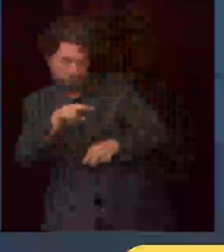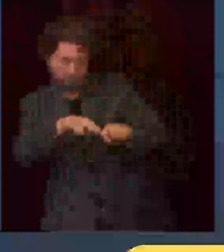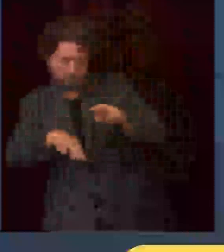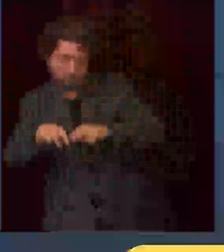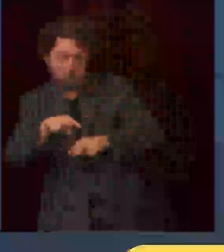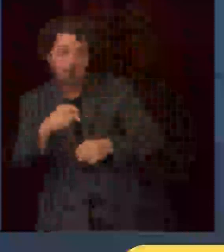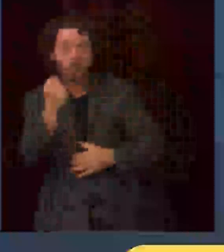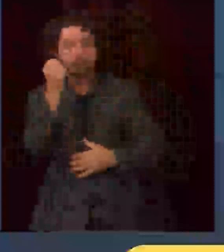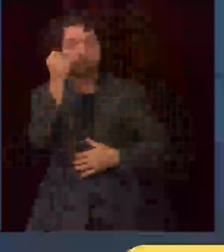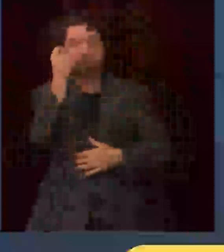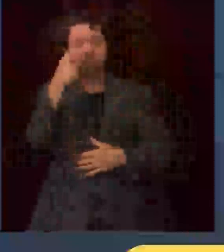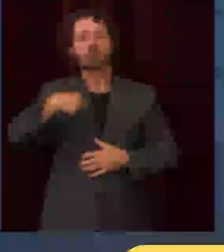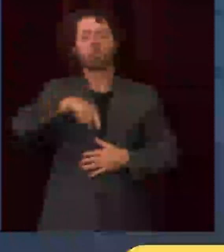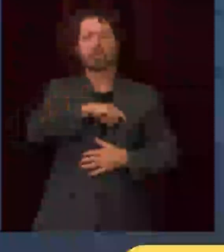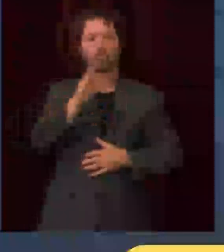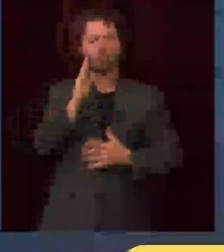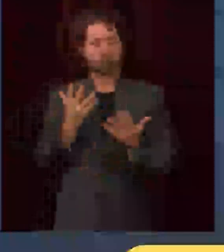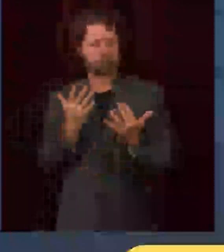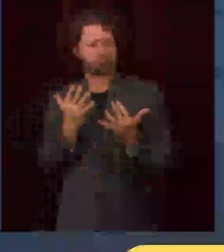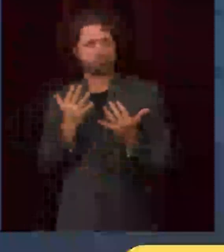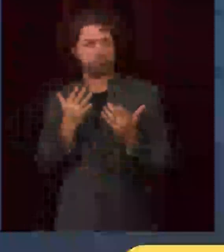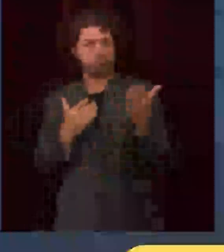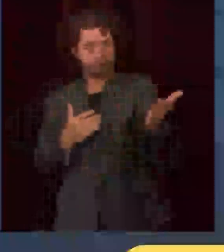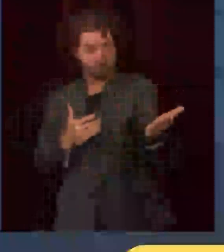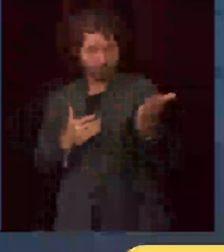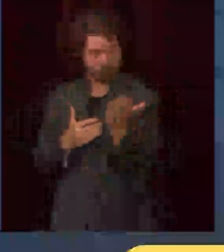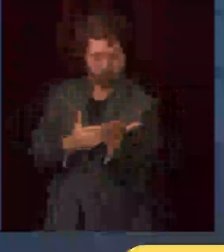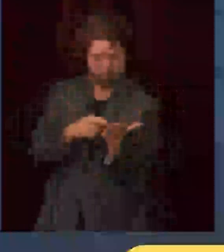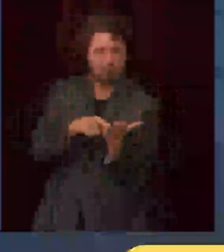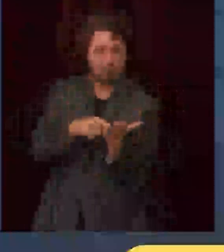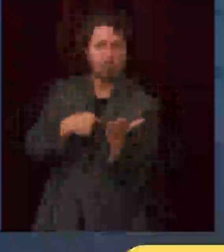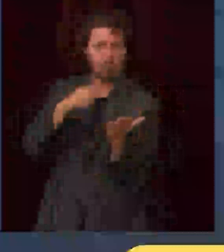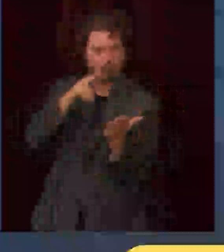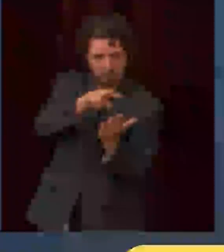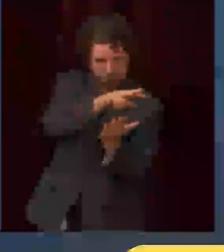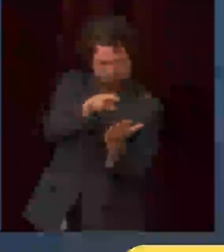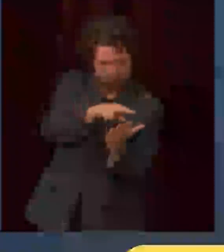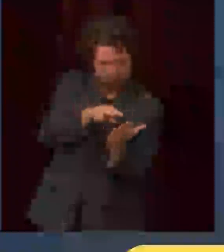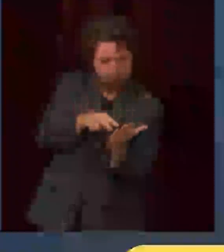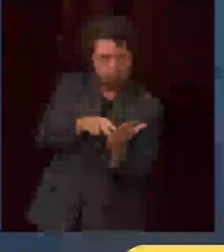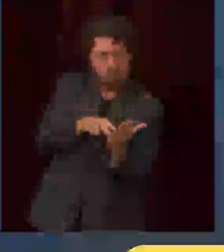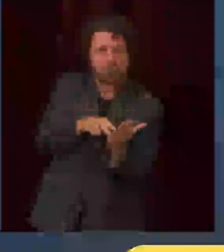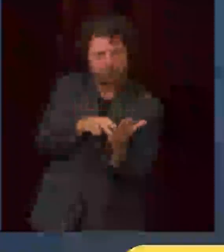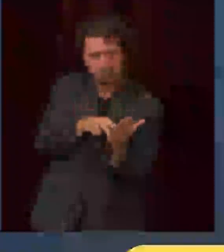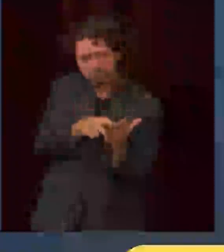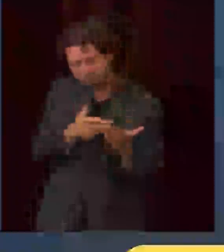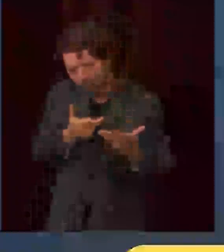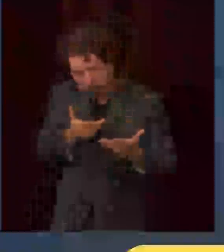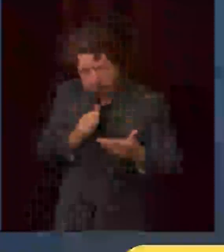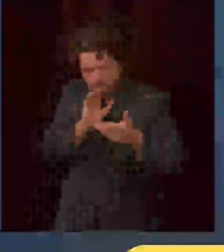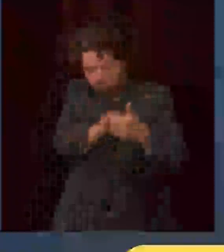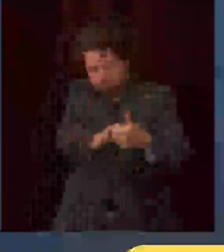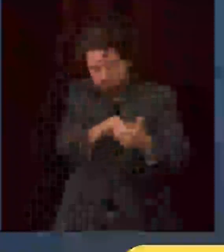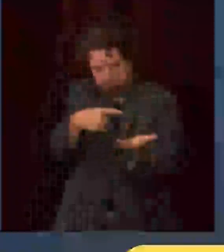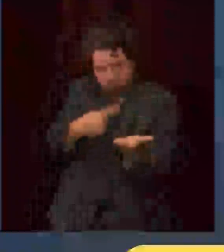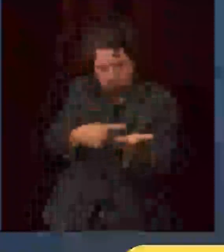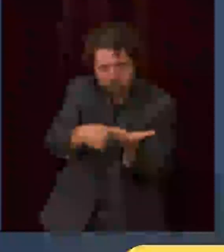their health departments around what they think is a safe way to move forward. If I can just add a little